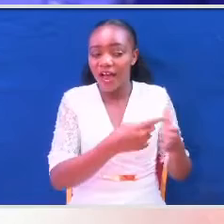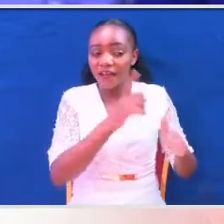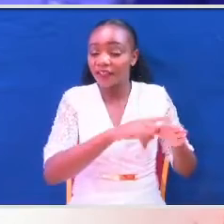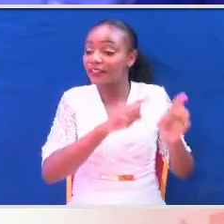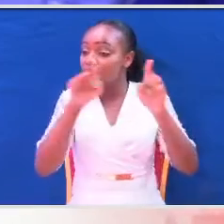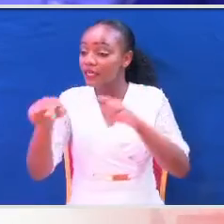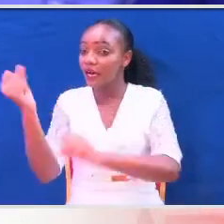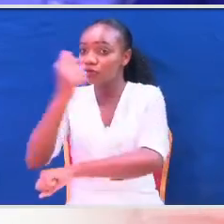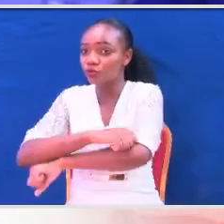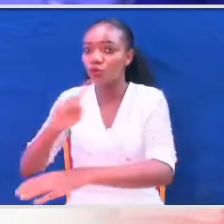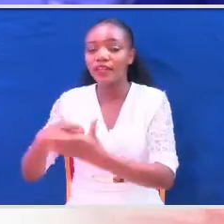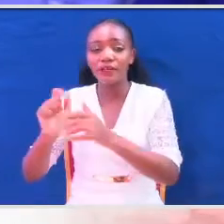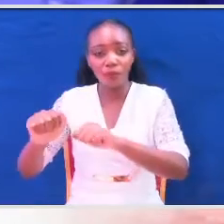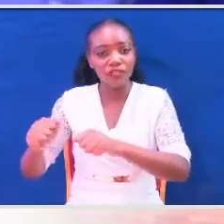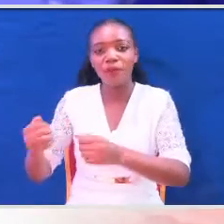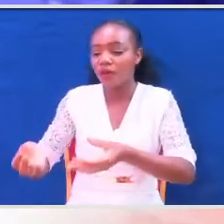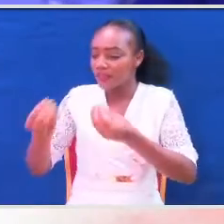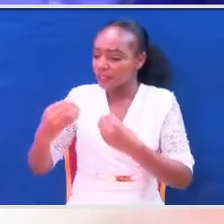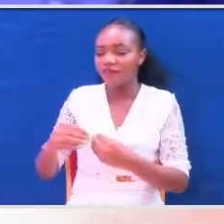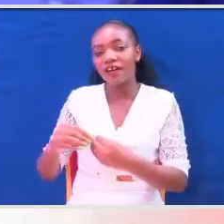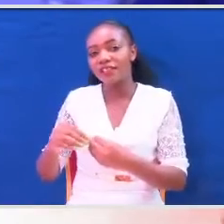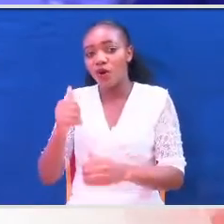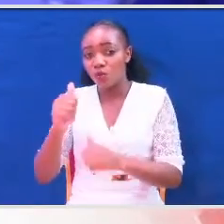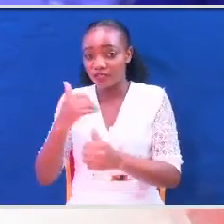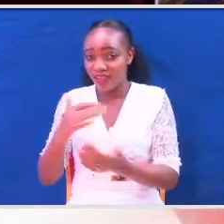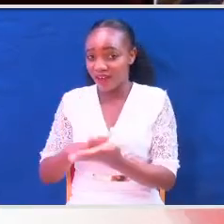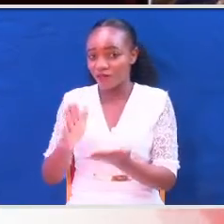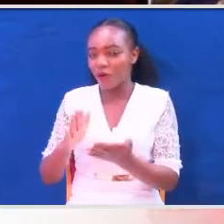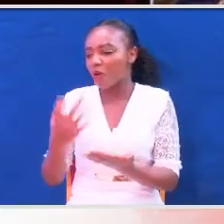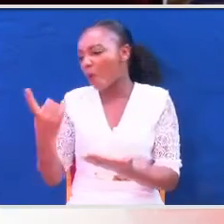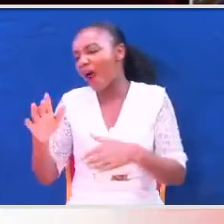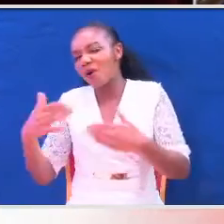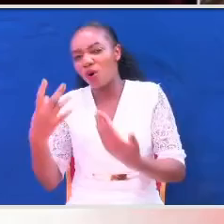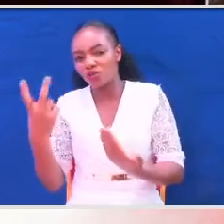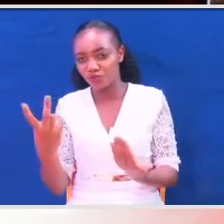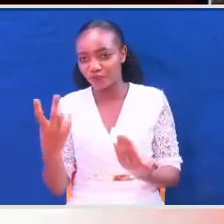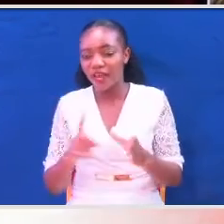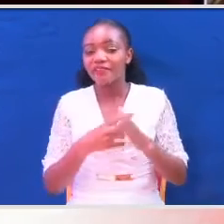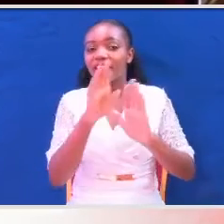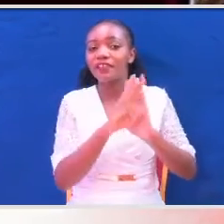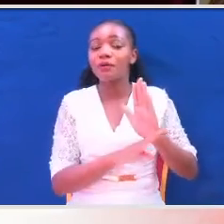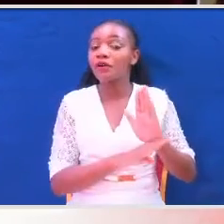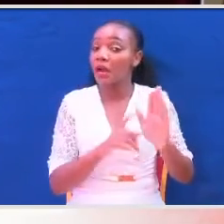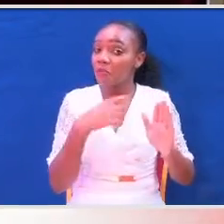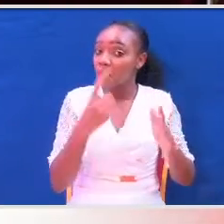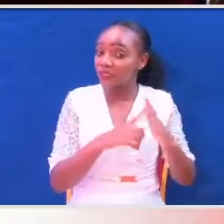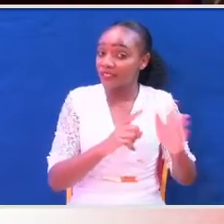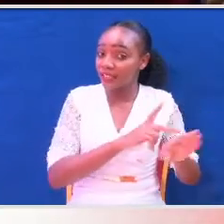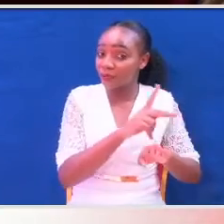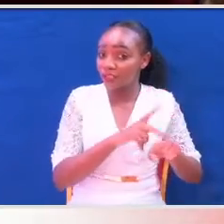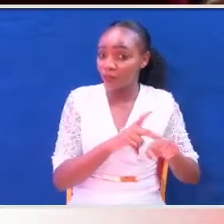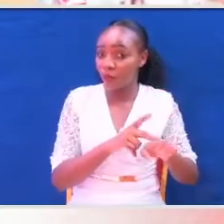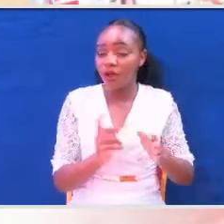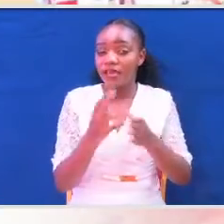school, they give us the extra 1 or the extra 2. The program was started by the school's principal, Monica Buchichi,